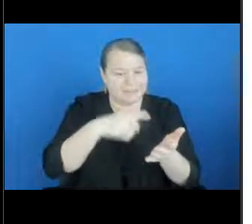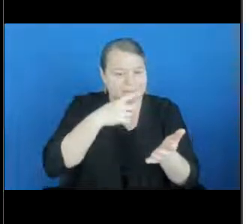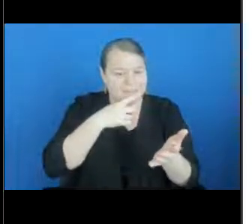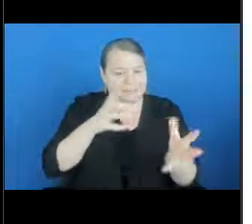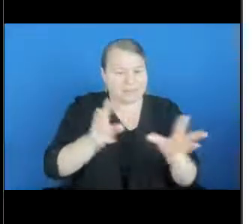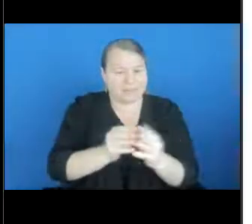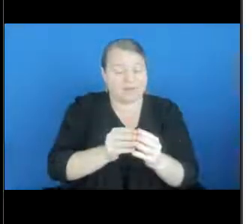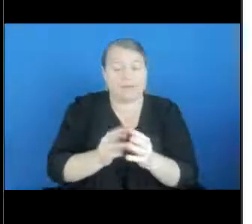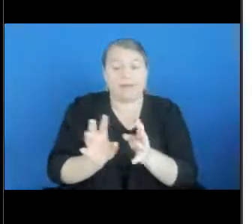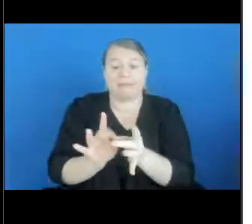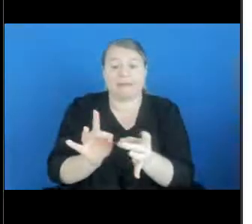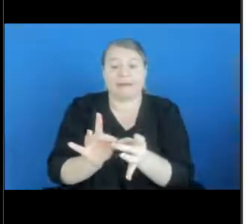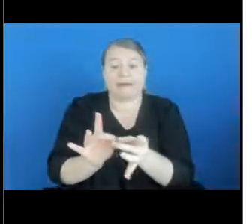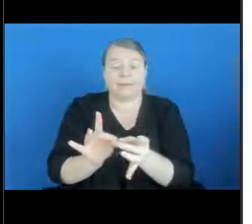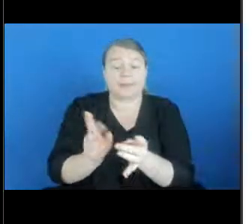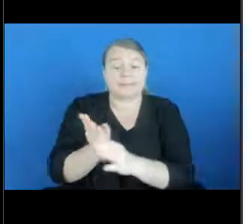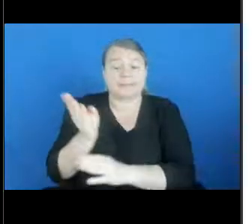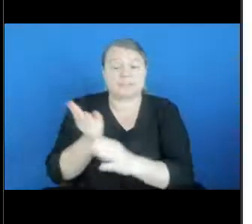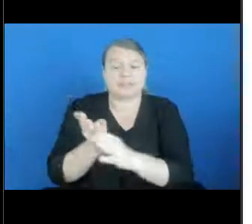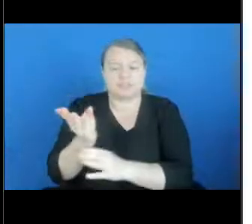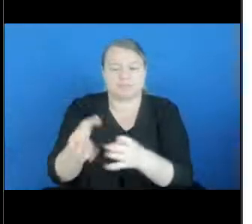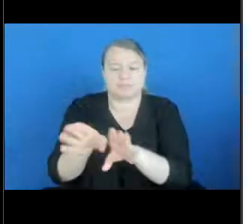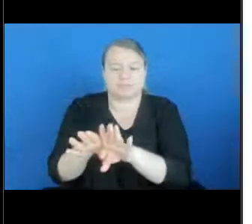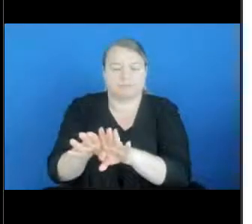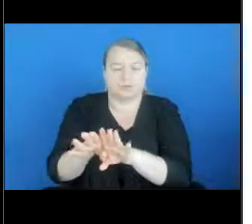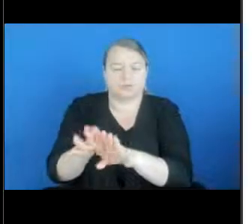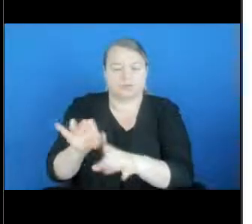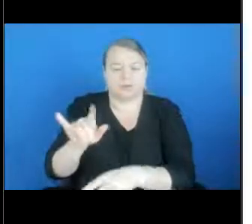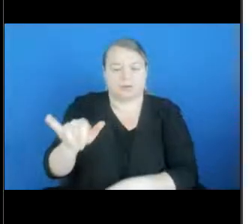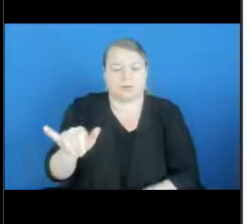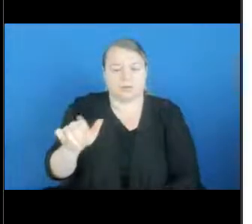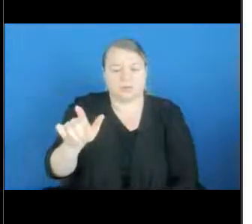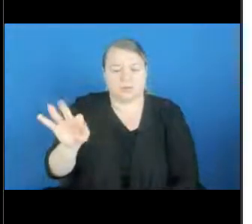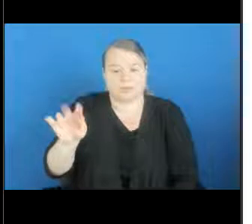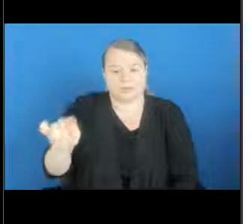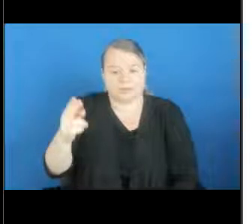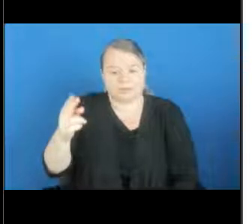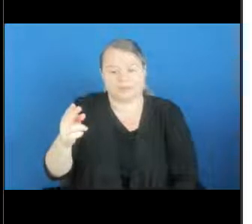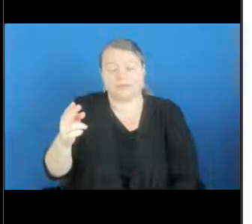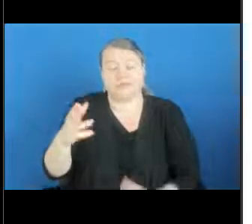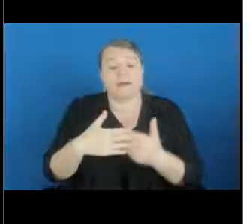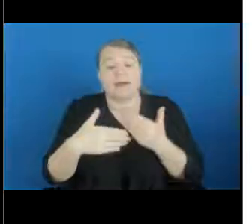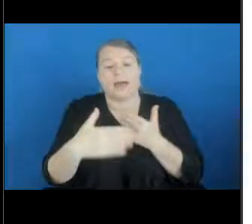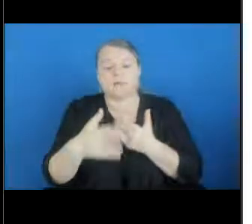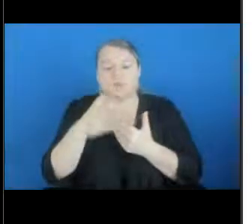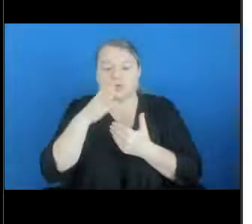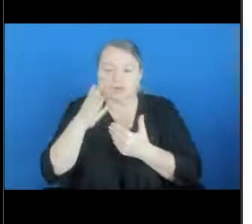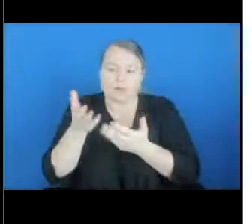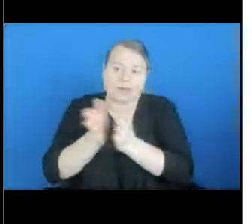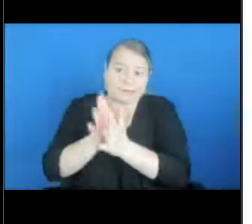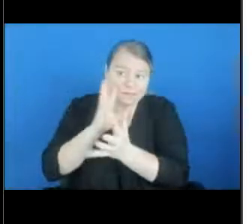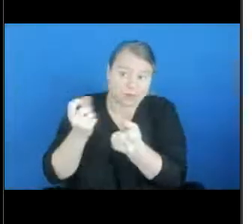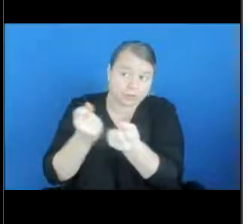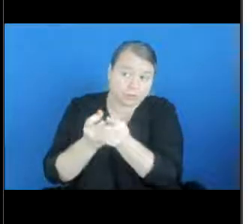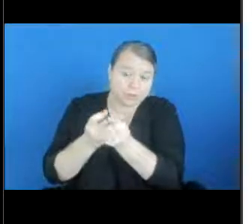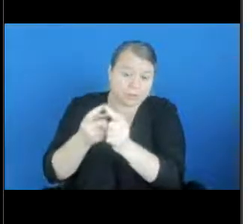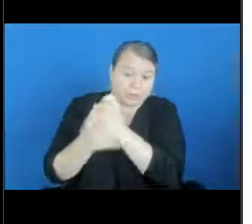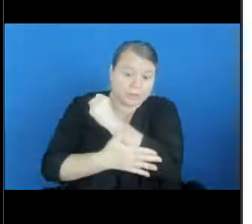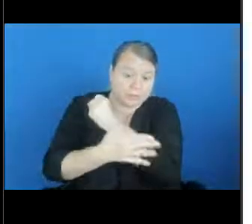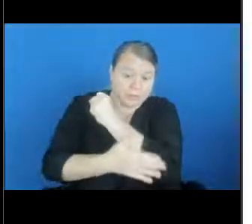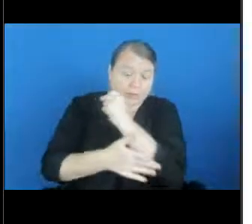will close on July the 29th. Following that, we will seek endorsement from the county, as well